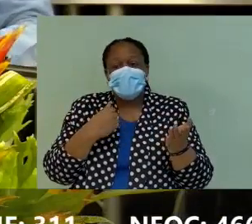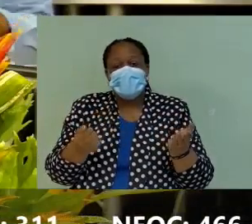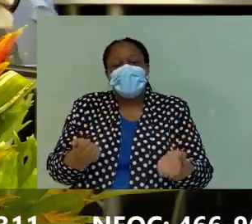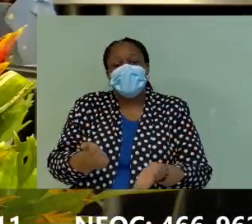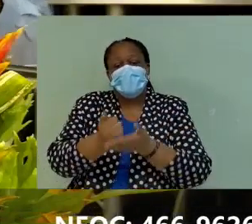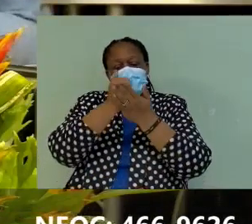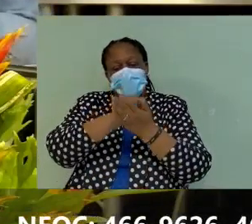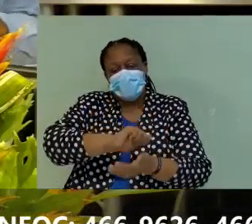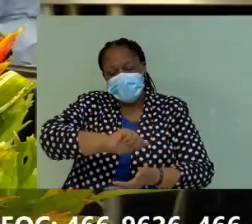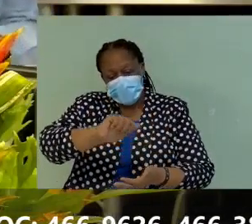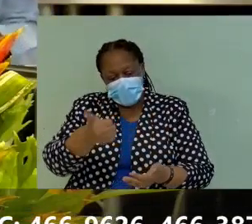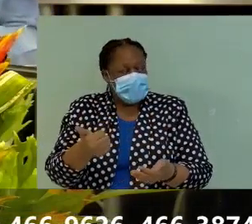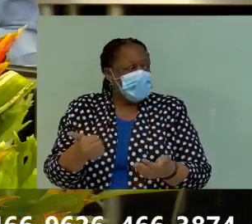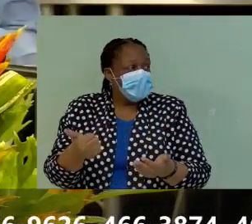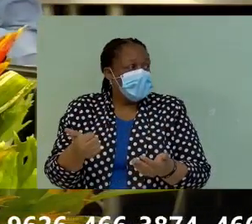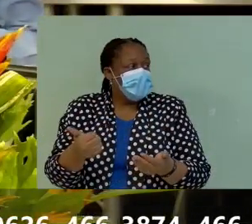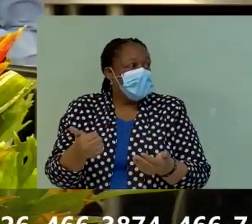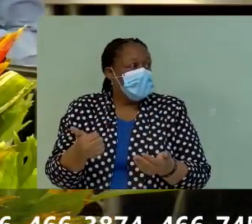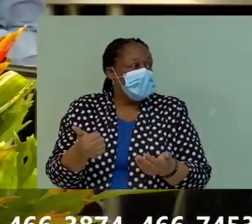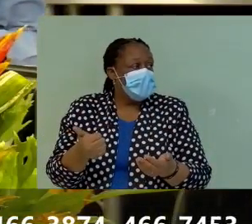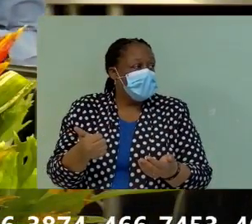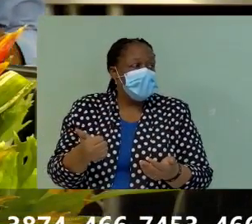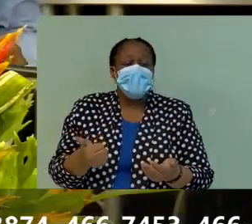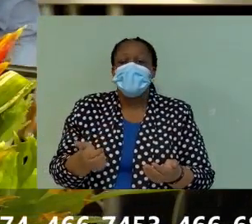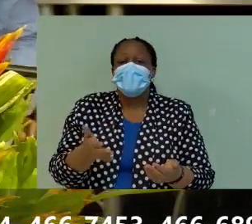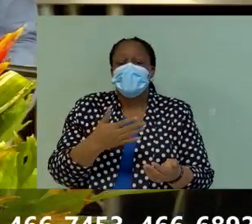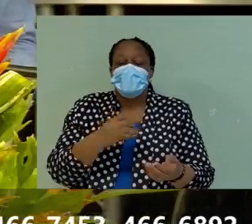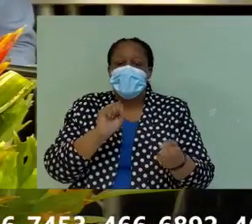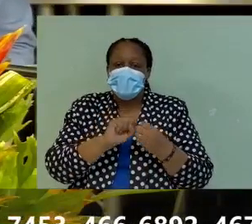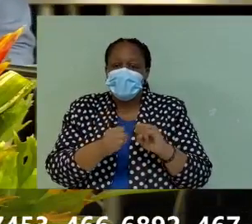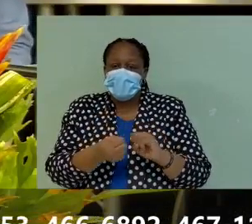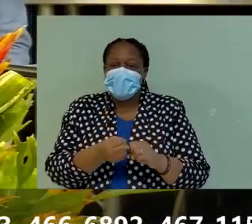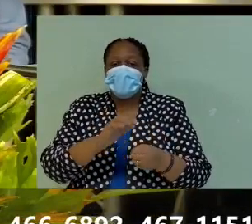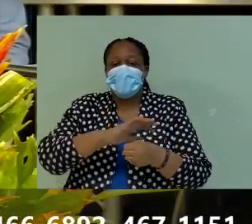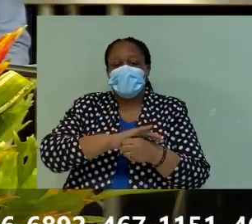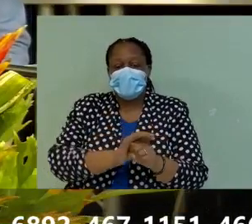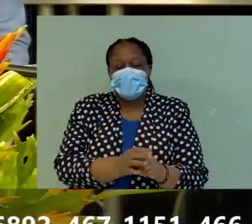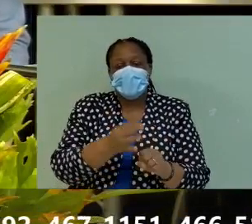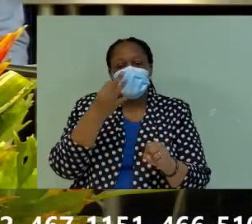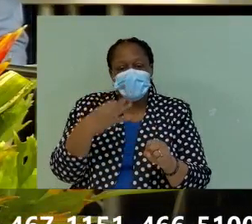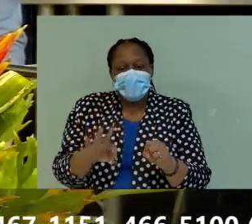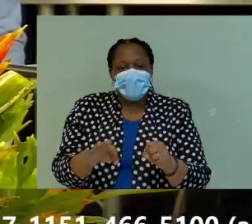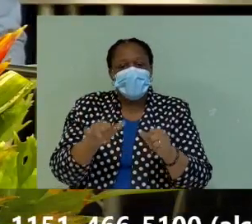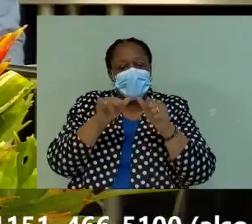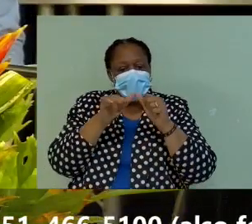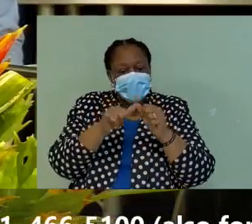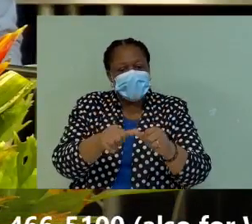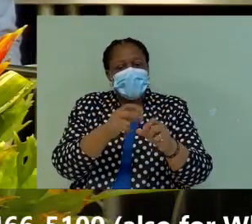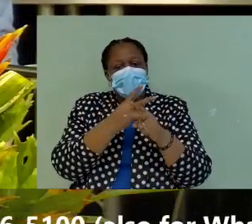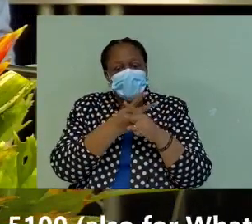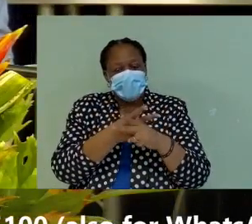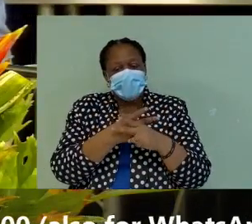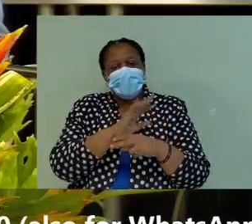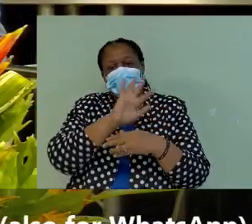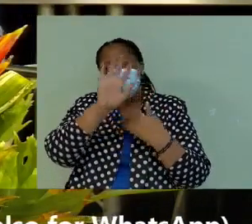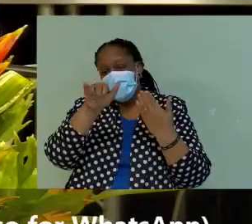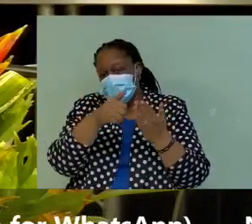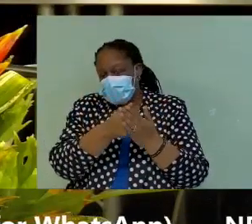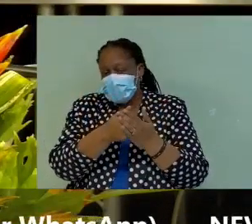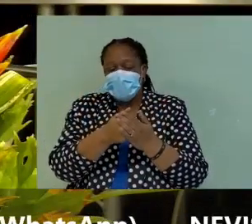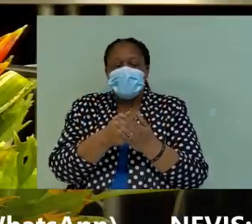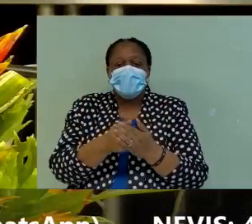others as we battle COVID-19. Stay safe, everyone." This message is from the